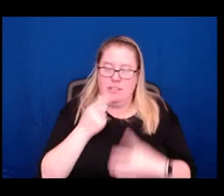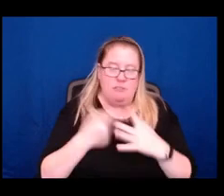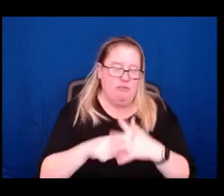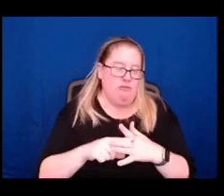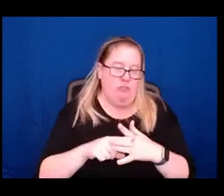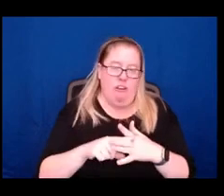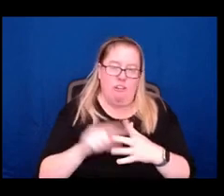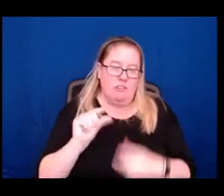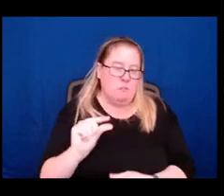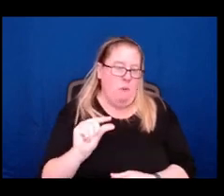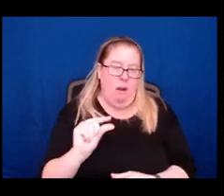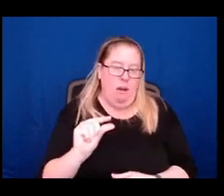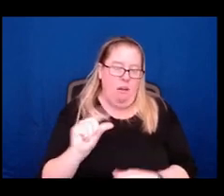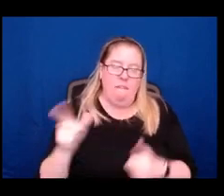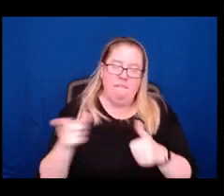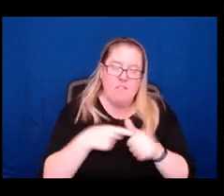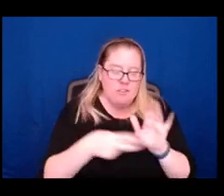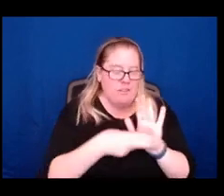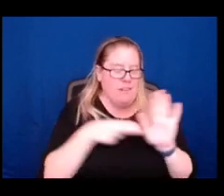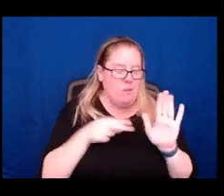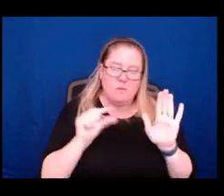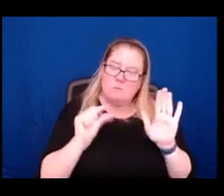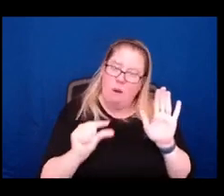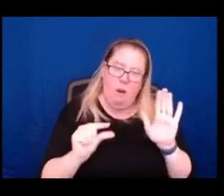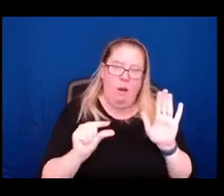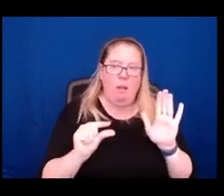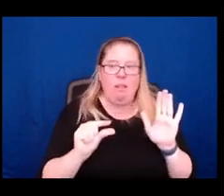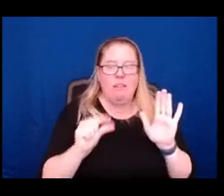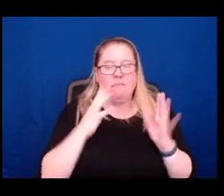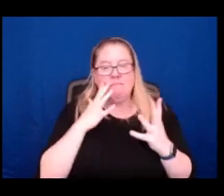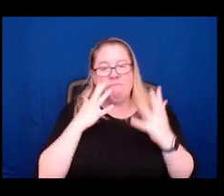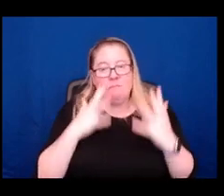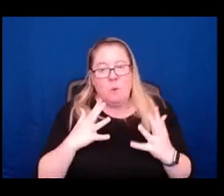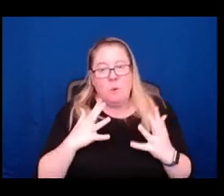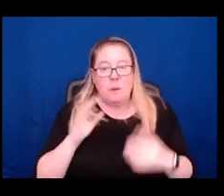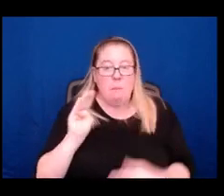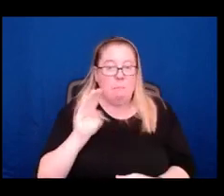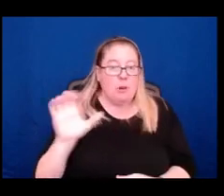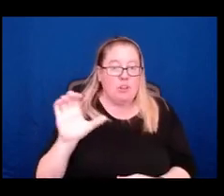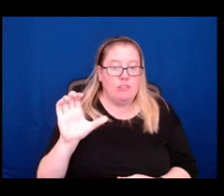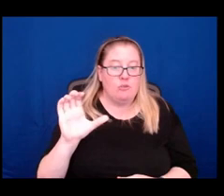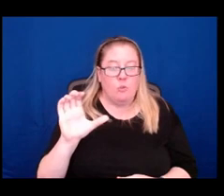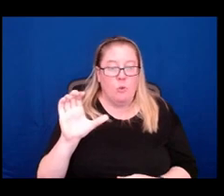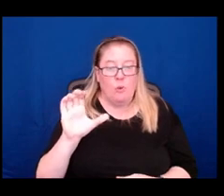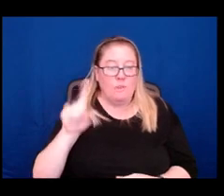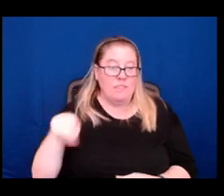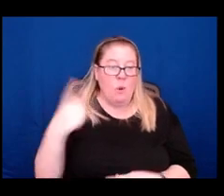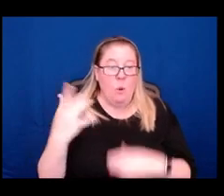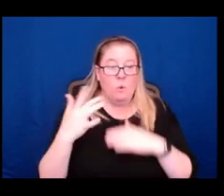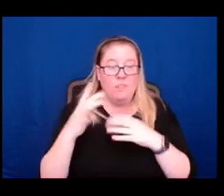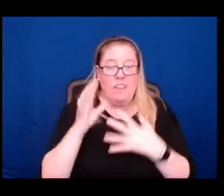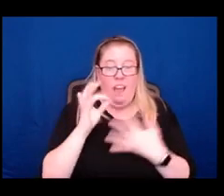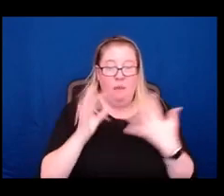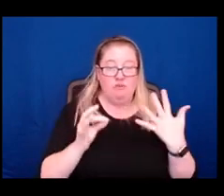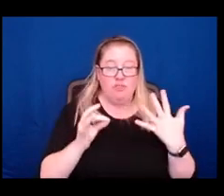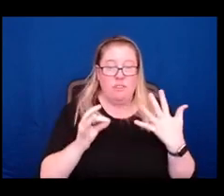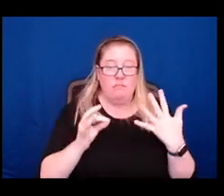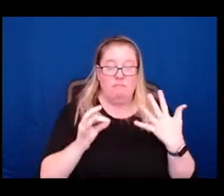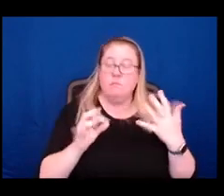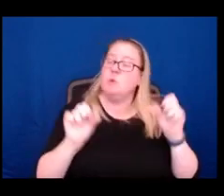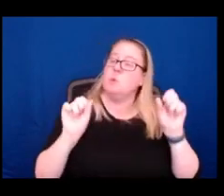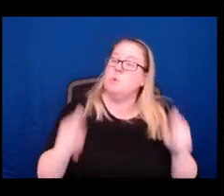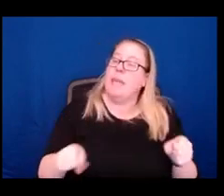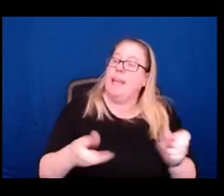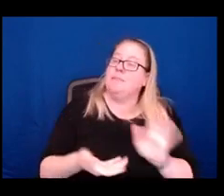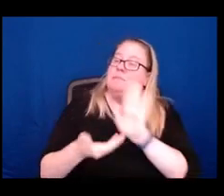there 3 years ago when I was first diagnosed. Unfortunately, birth control was also the only alternative that was